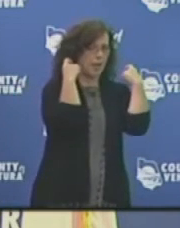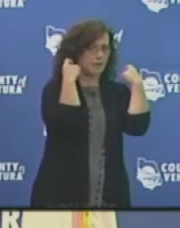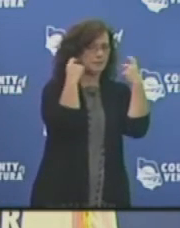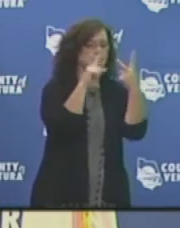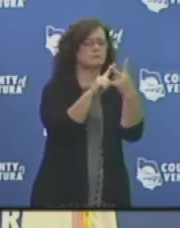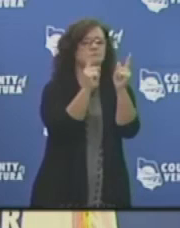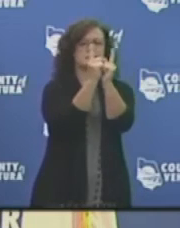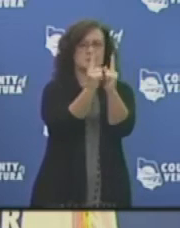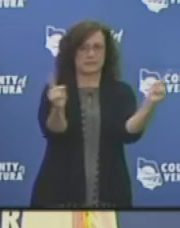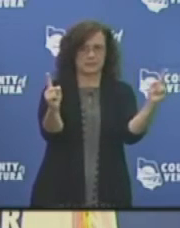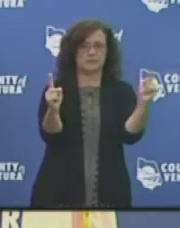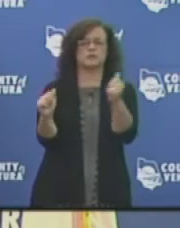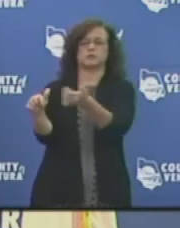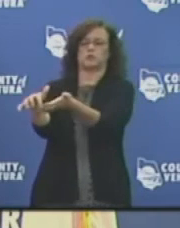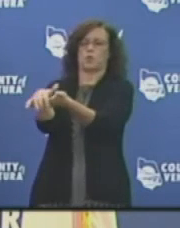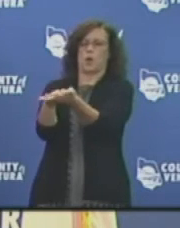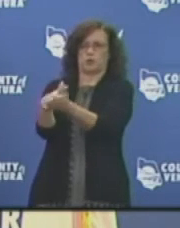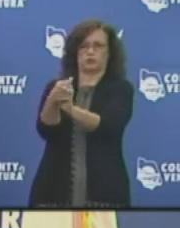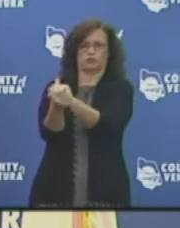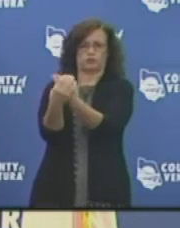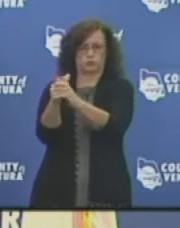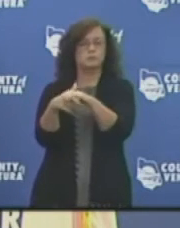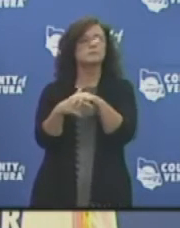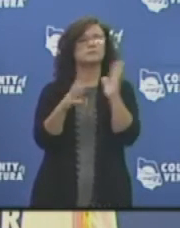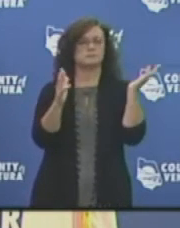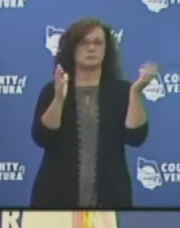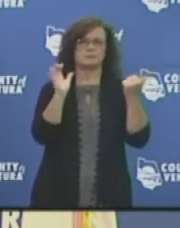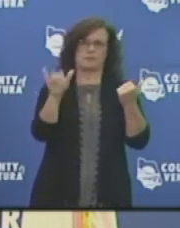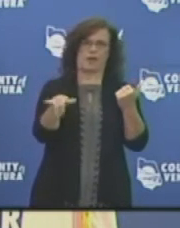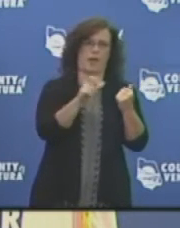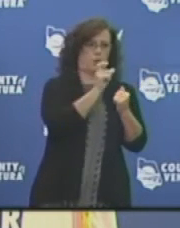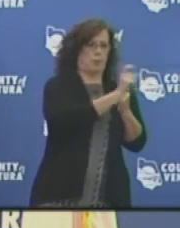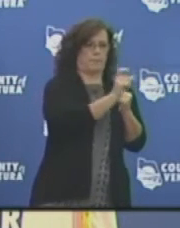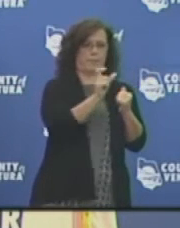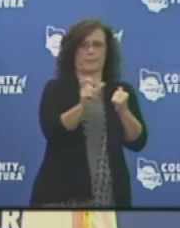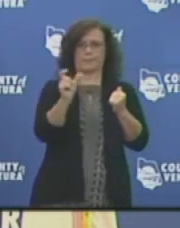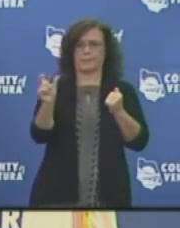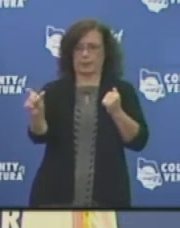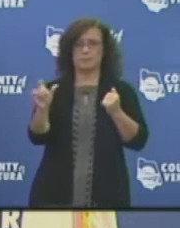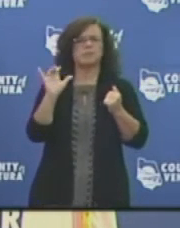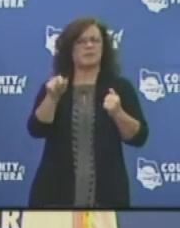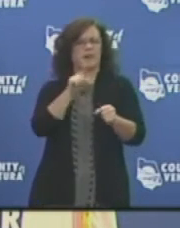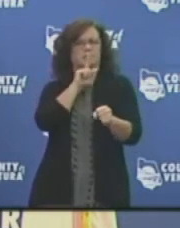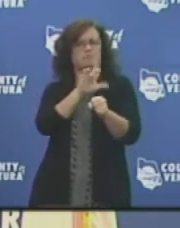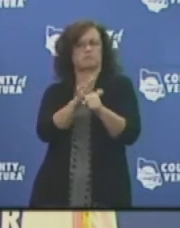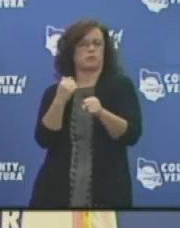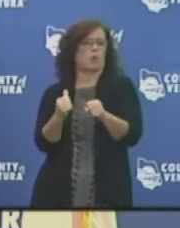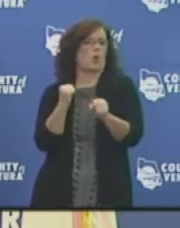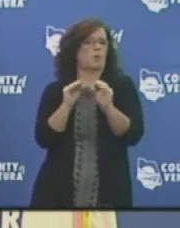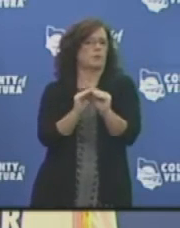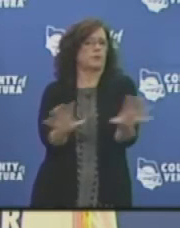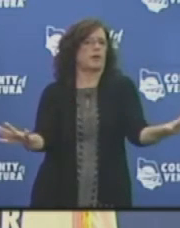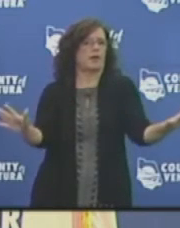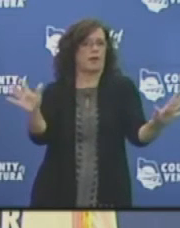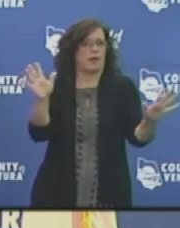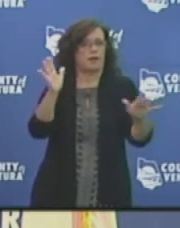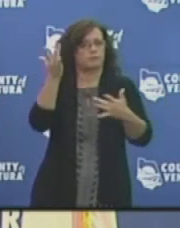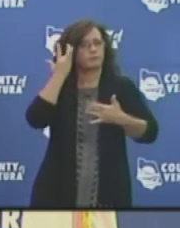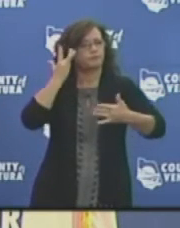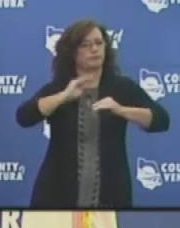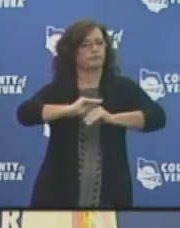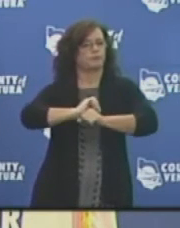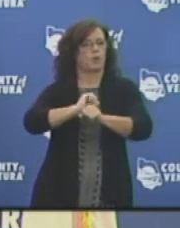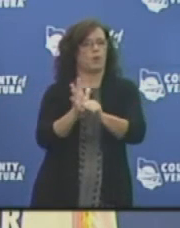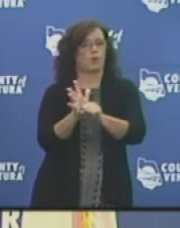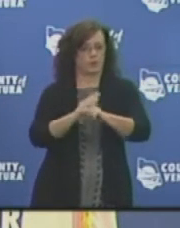to make sure that we're not spreading our COVID-19. And I wanted to just reiterate our